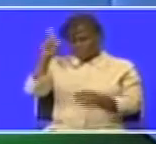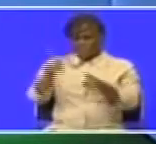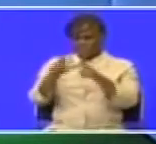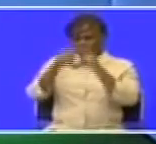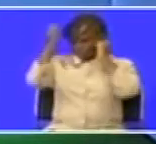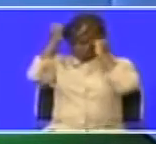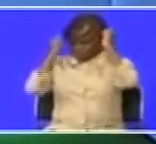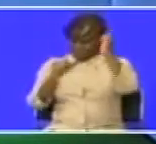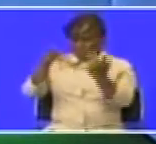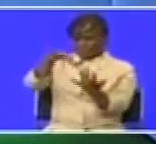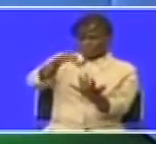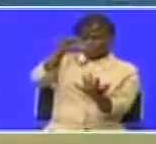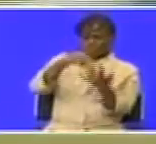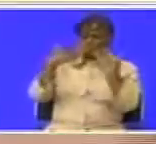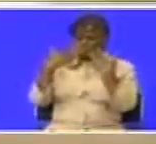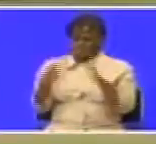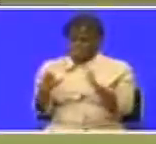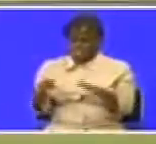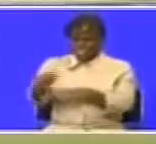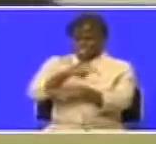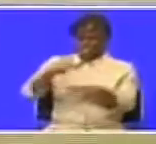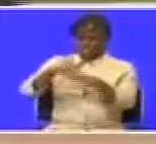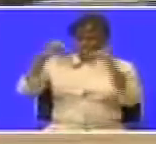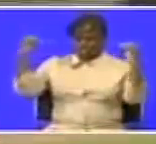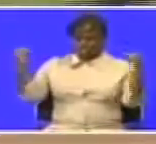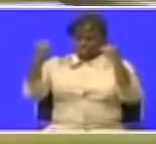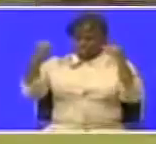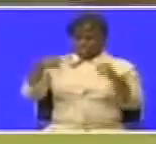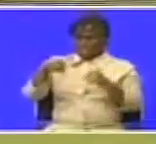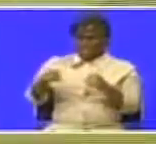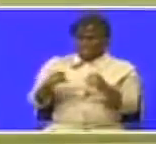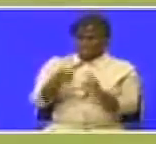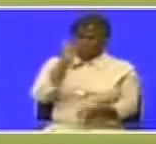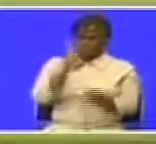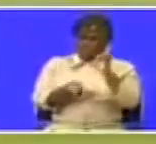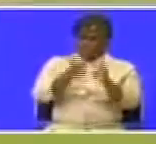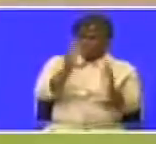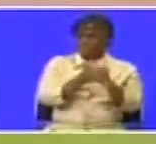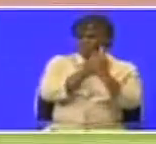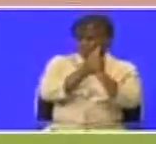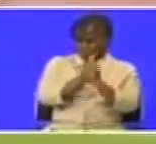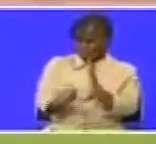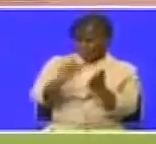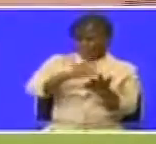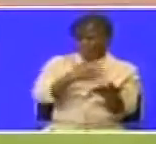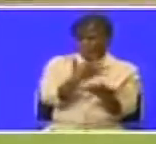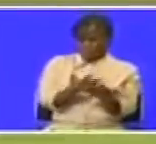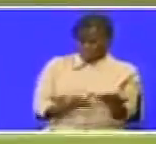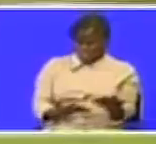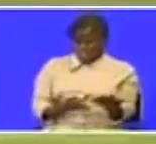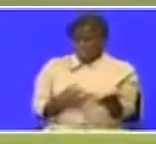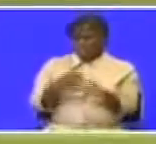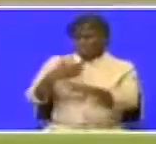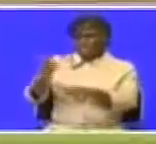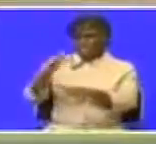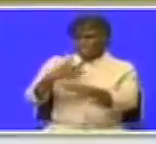have already selected their teams to the national championships. Known for its prowess in the short races, the Prisons department hopes to send a strong team